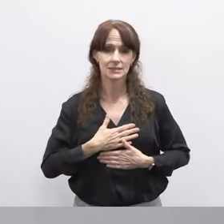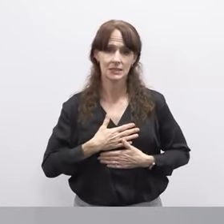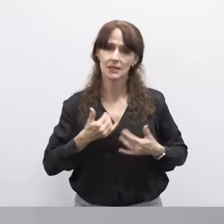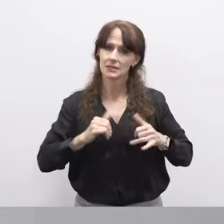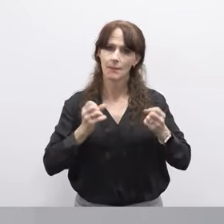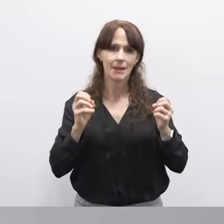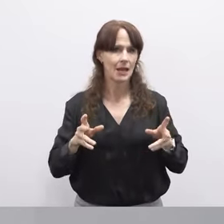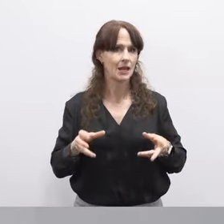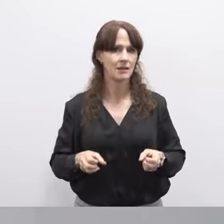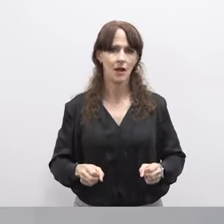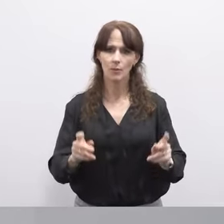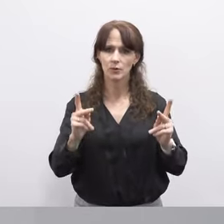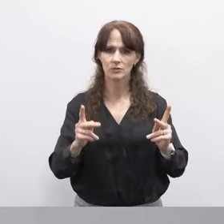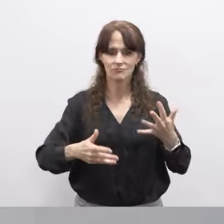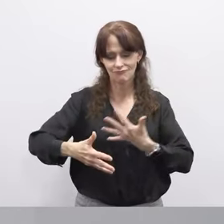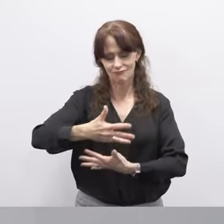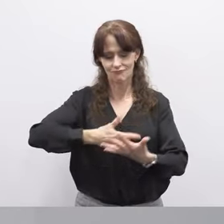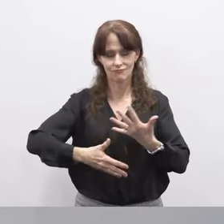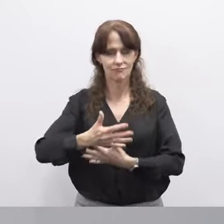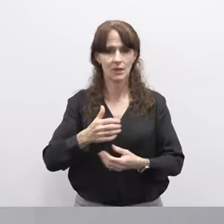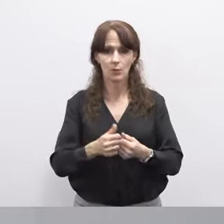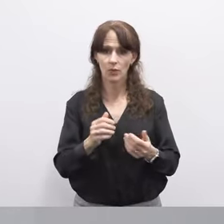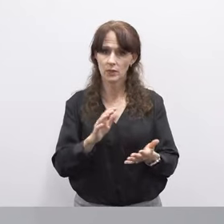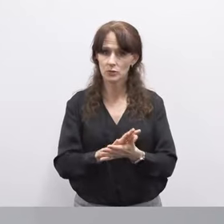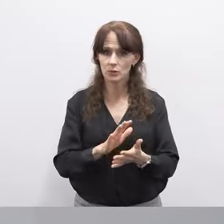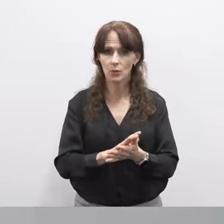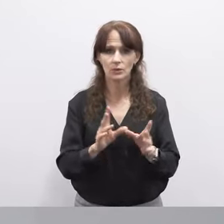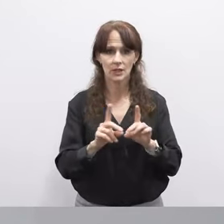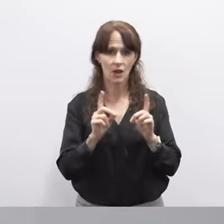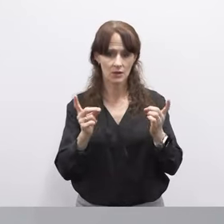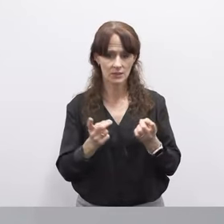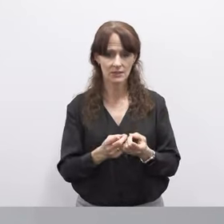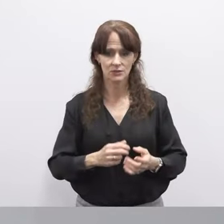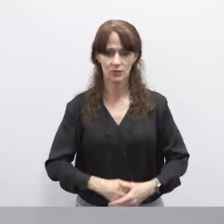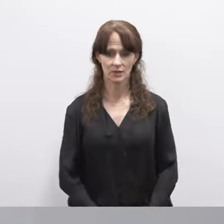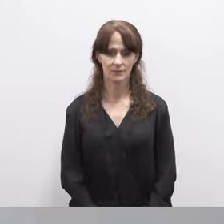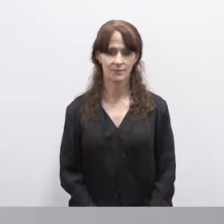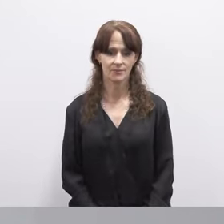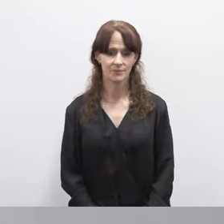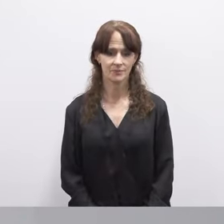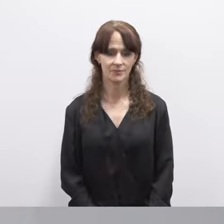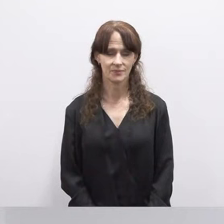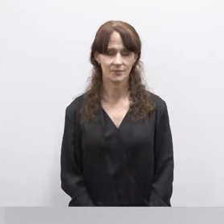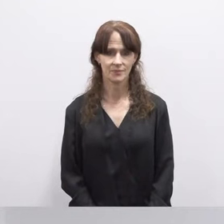still many opportunities to engage with our schools and our district.